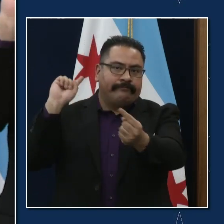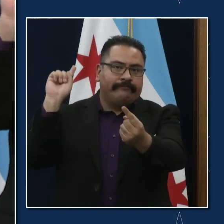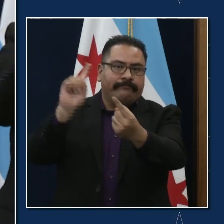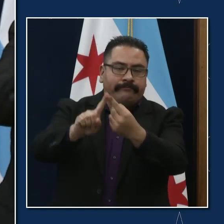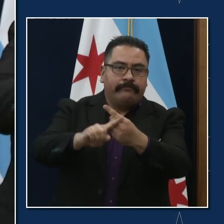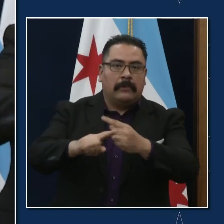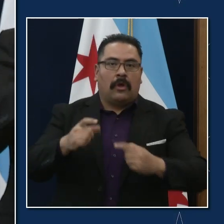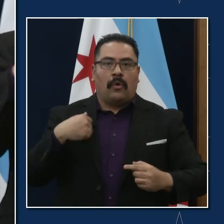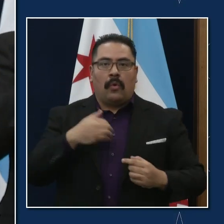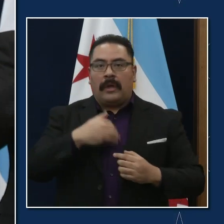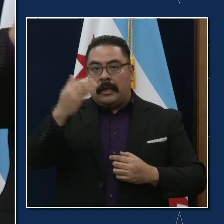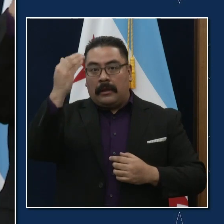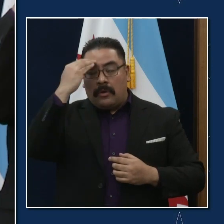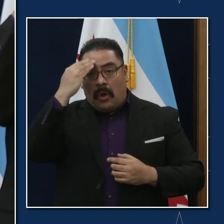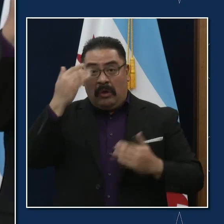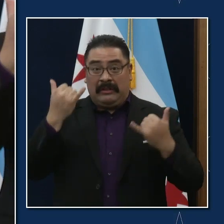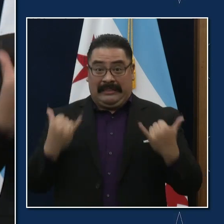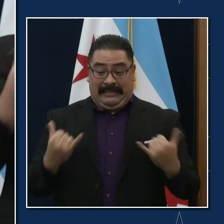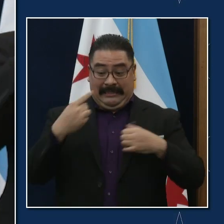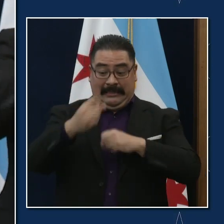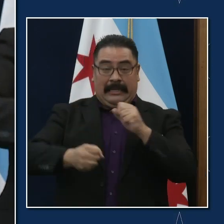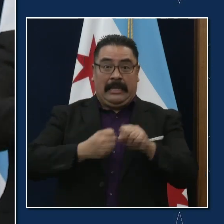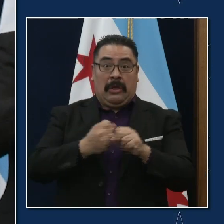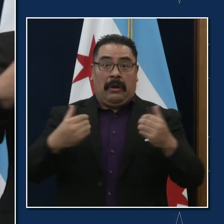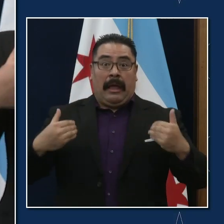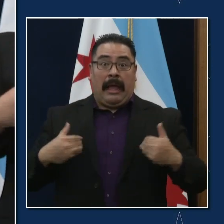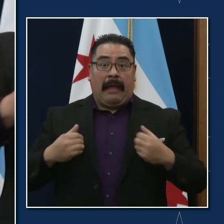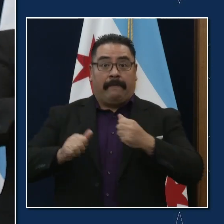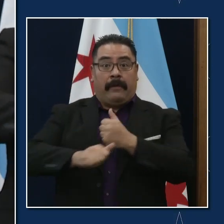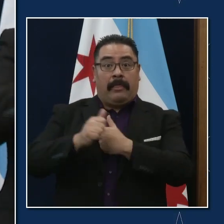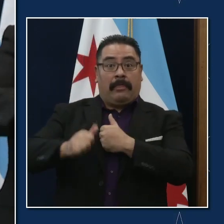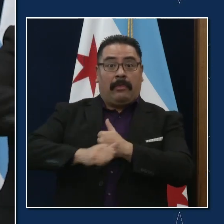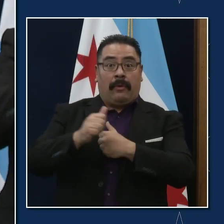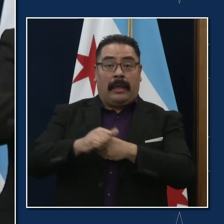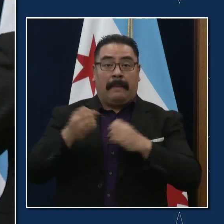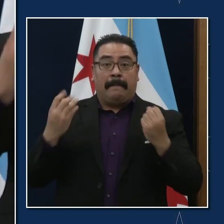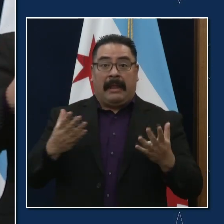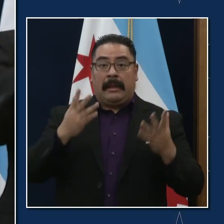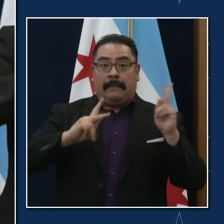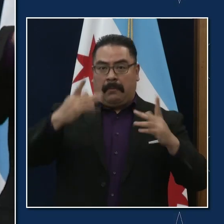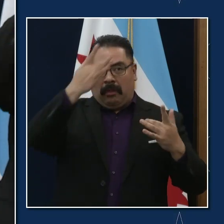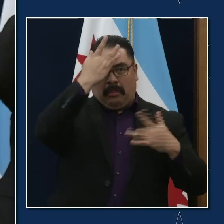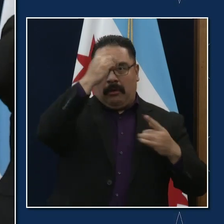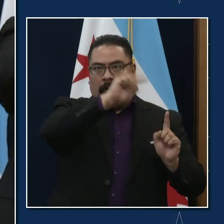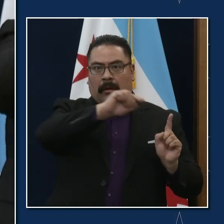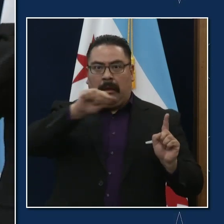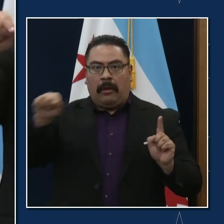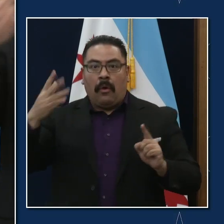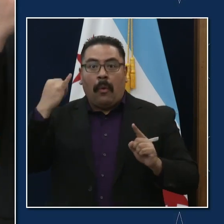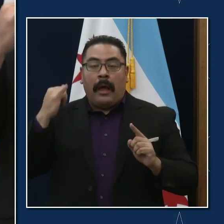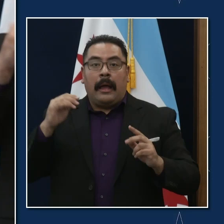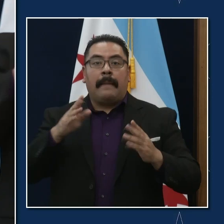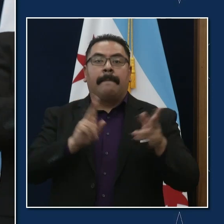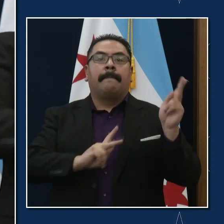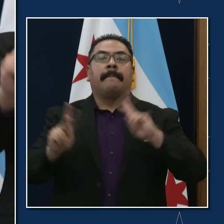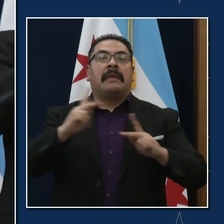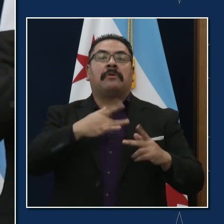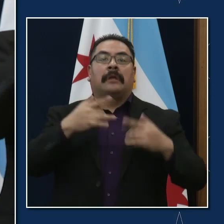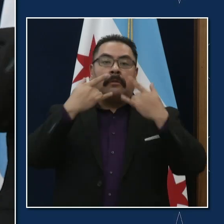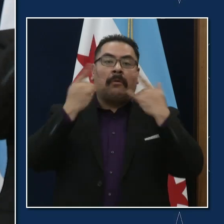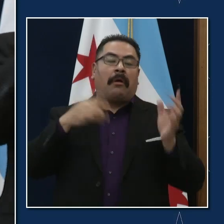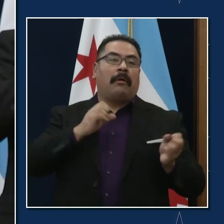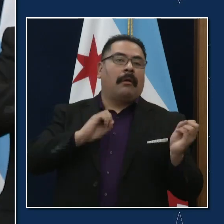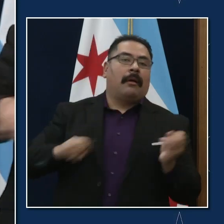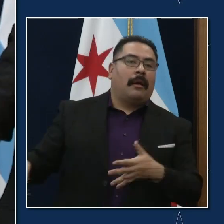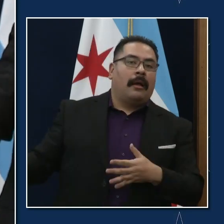of the triple-demic is greater this year because of somewhat loosening or wearing of the mask by the population. That